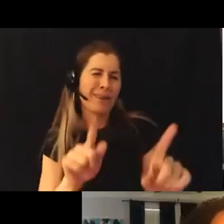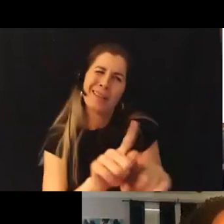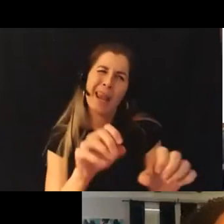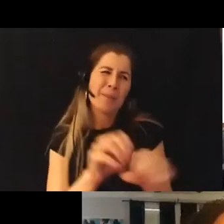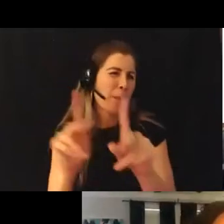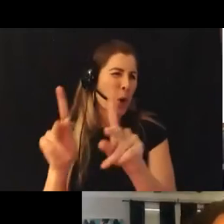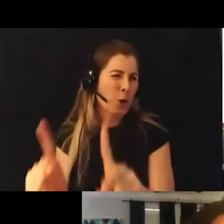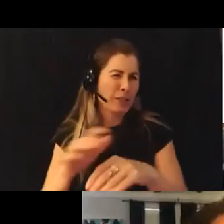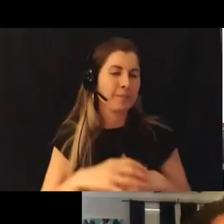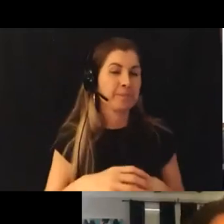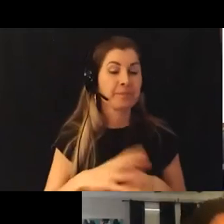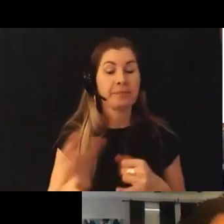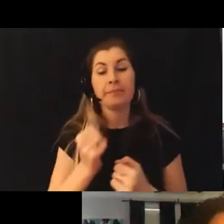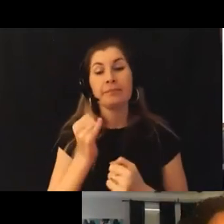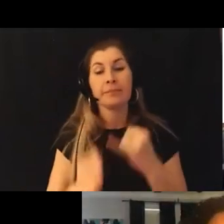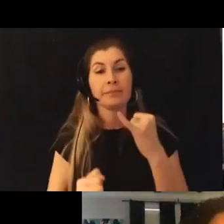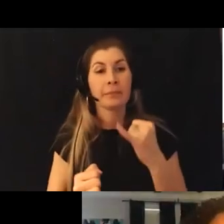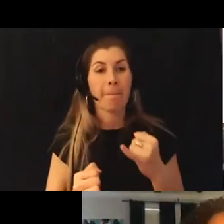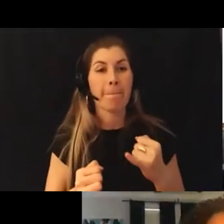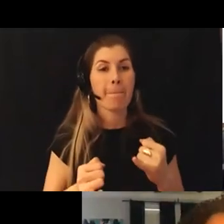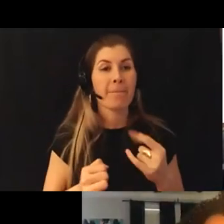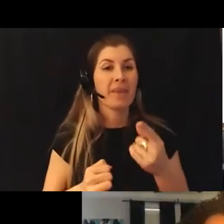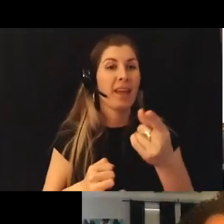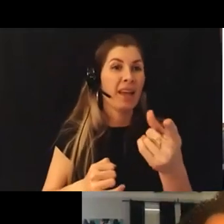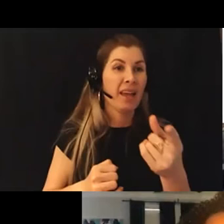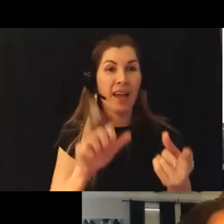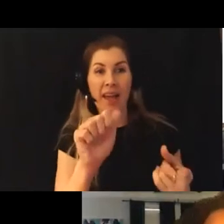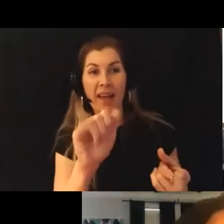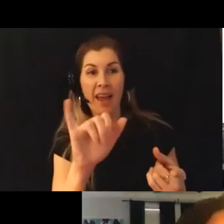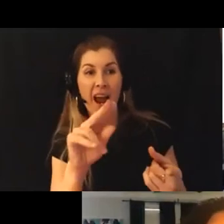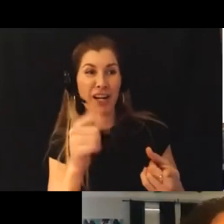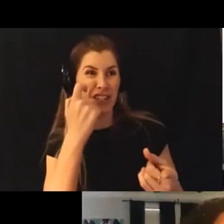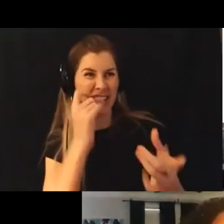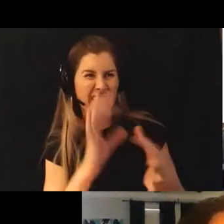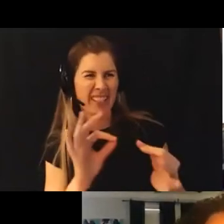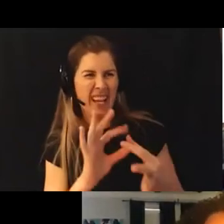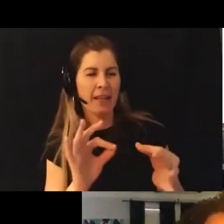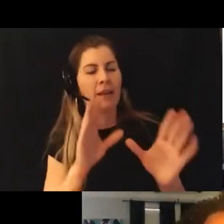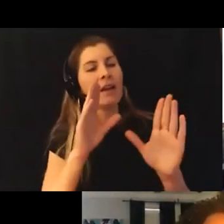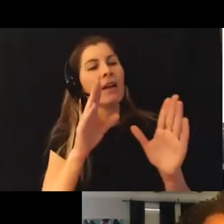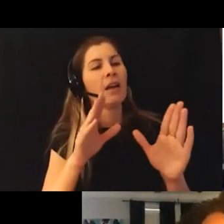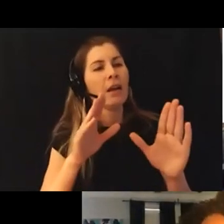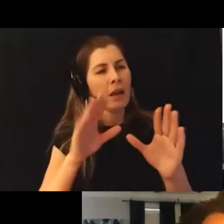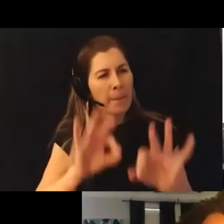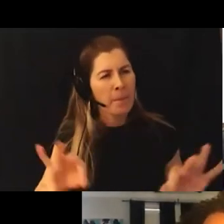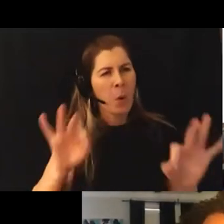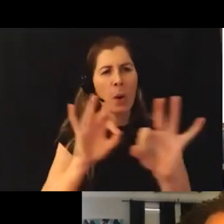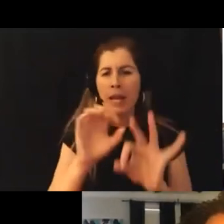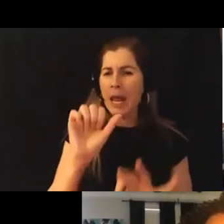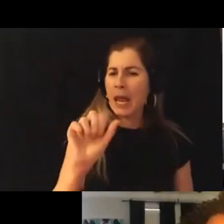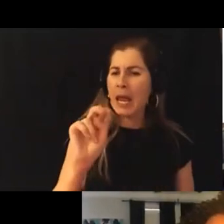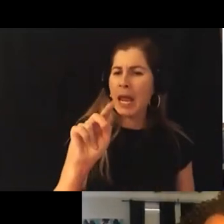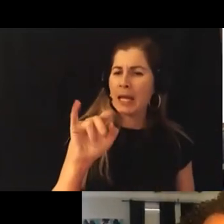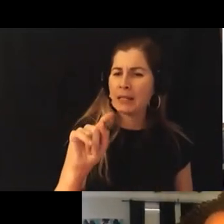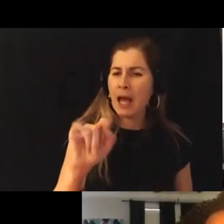And then the final piece I would say is kind of piggybacking off of Ayanna's last comment, is investing in anti-racism as a priority